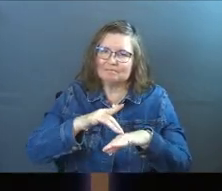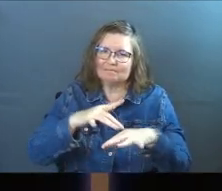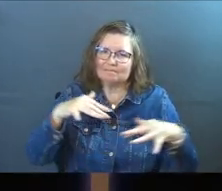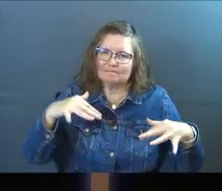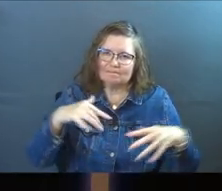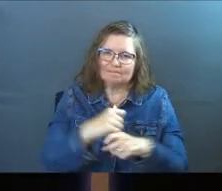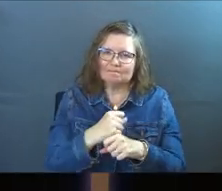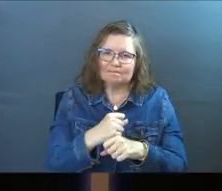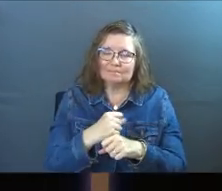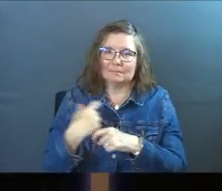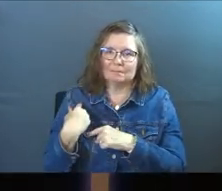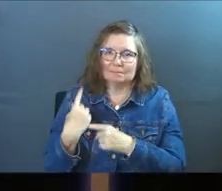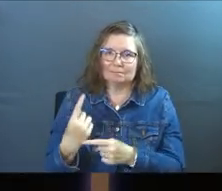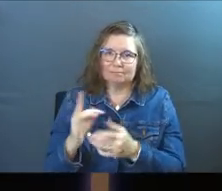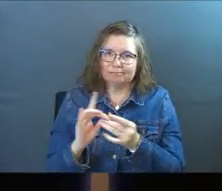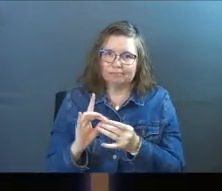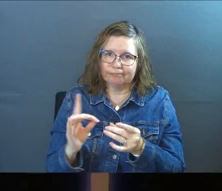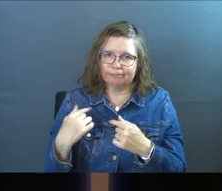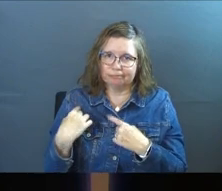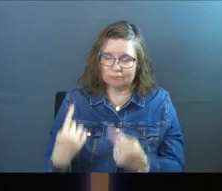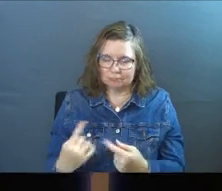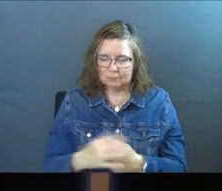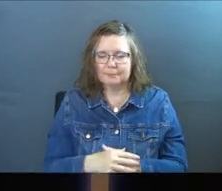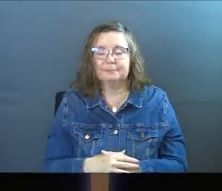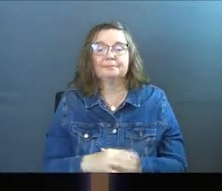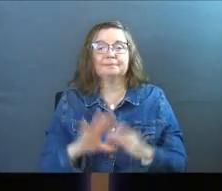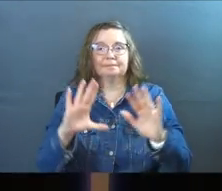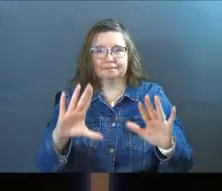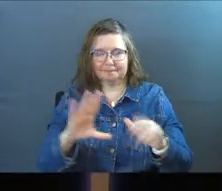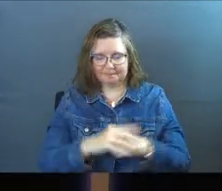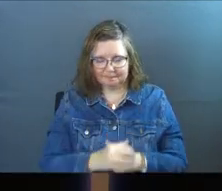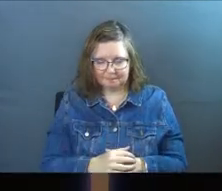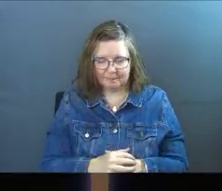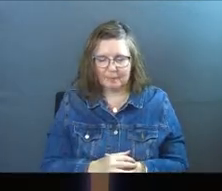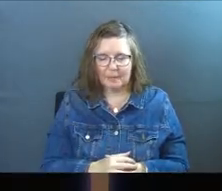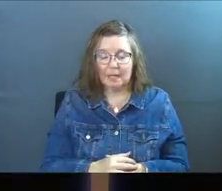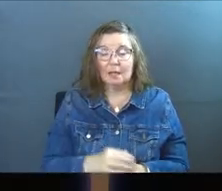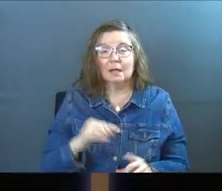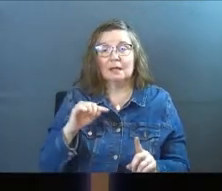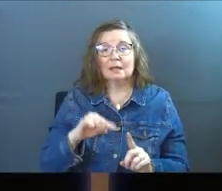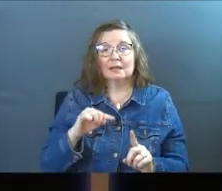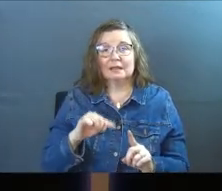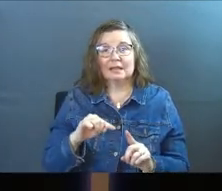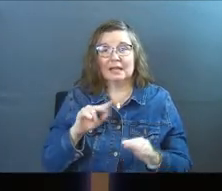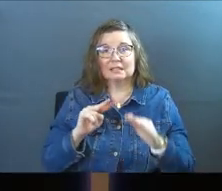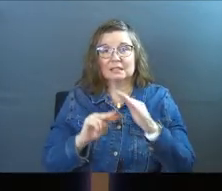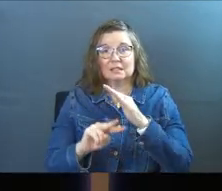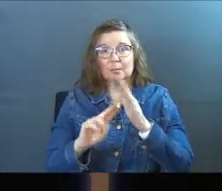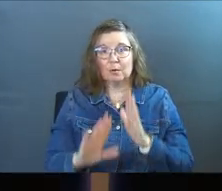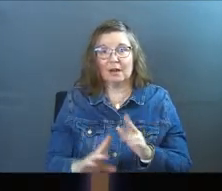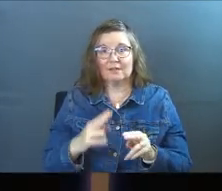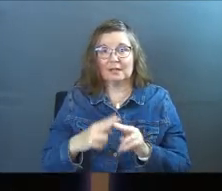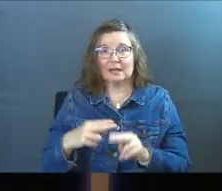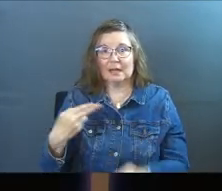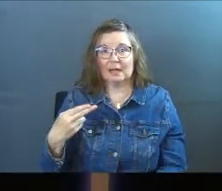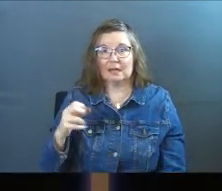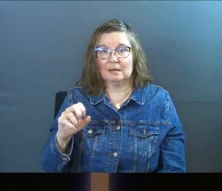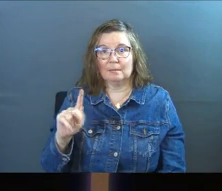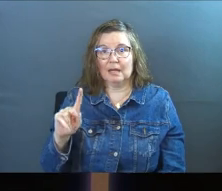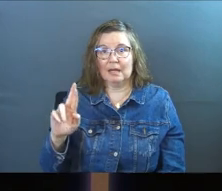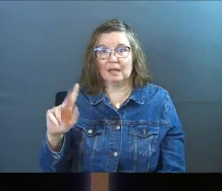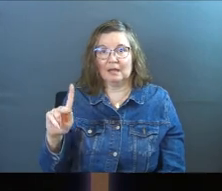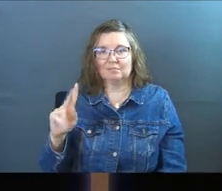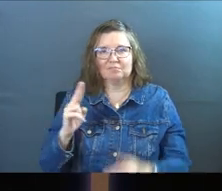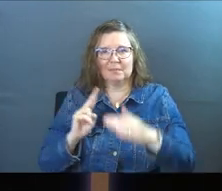like catch you up so you get a tiny bit of context. Here's what it is. This prophet named Habakkuk,